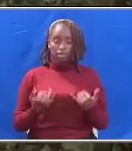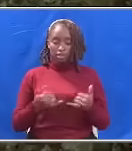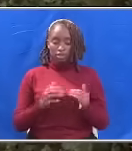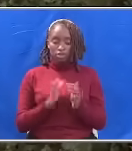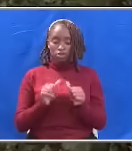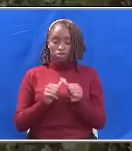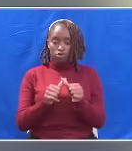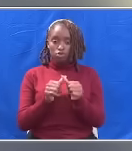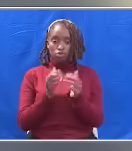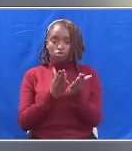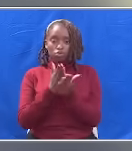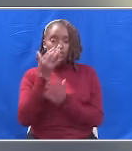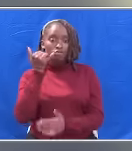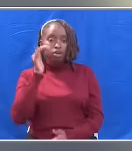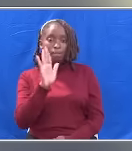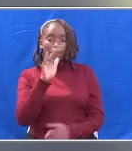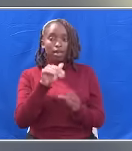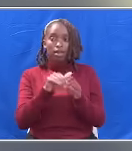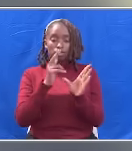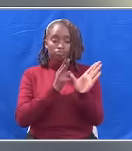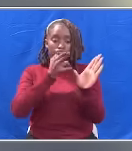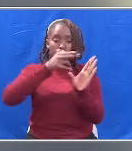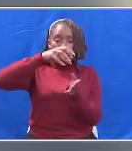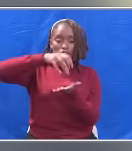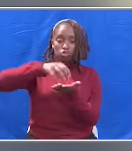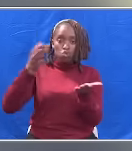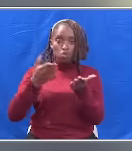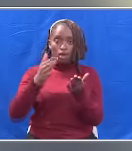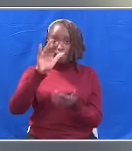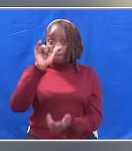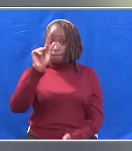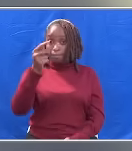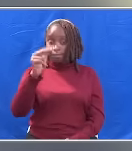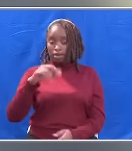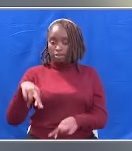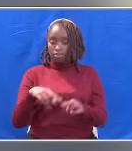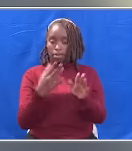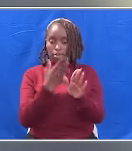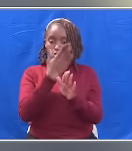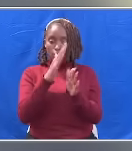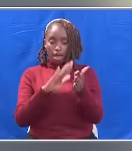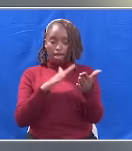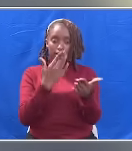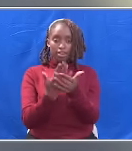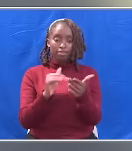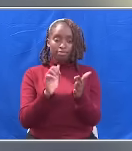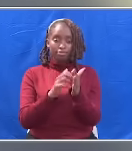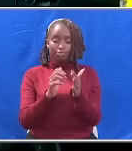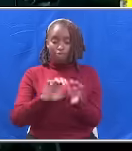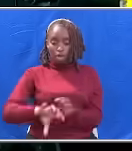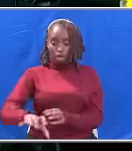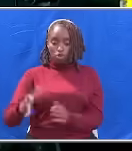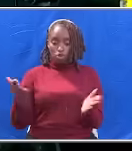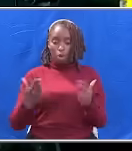through his mobile phone at a petrol station in Athi River before heading to Machakos County, where the Habu's body was